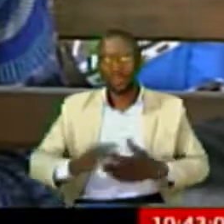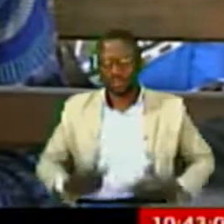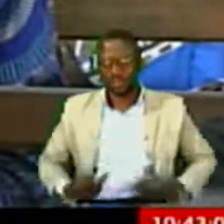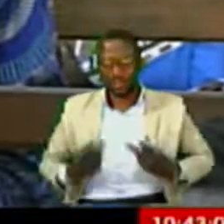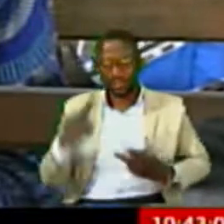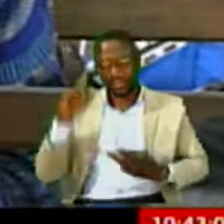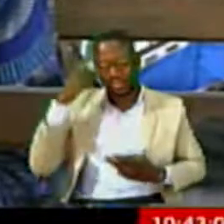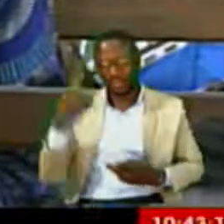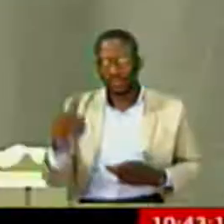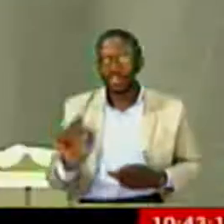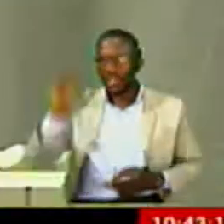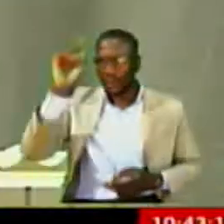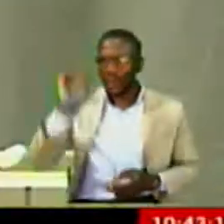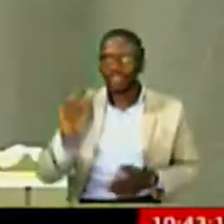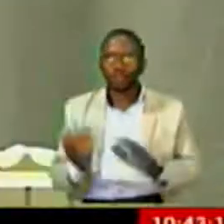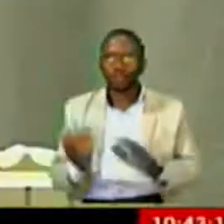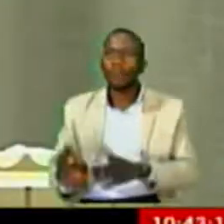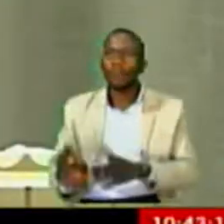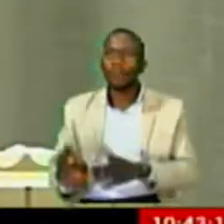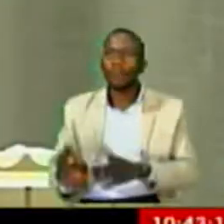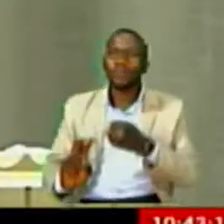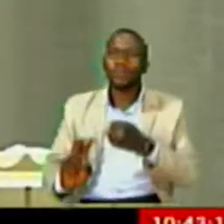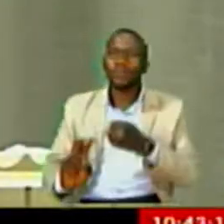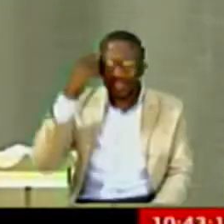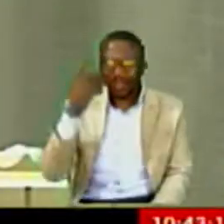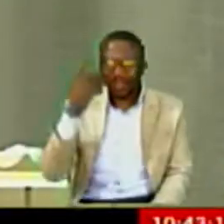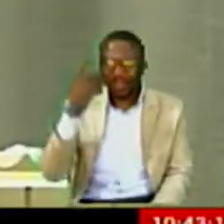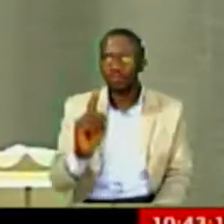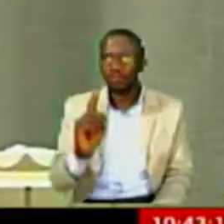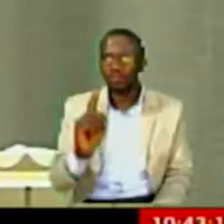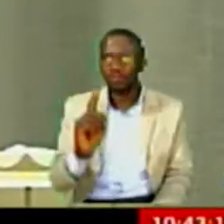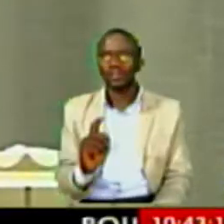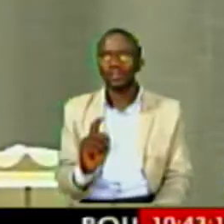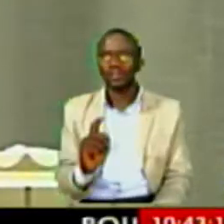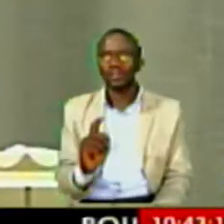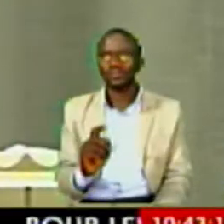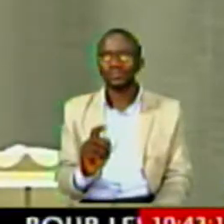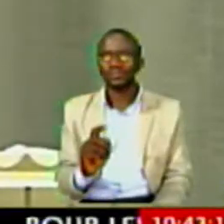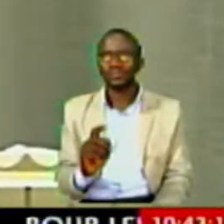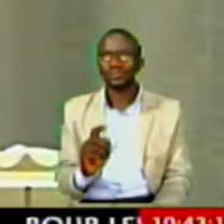it might become yours. Let it be yours. Cela puisse être.